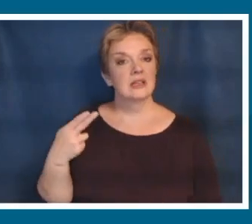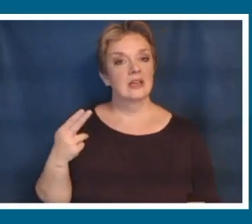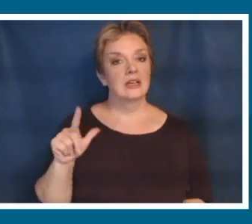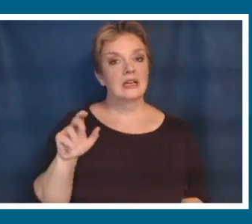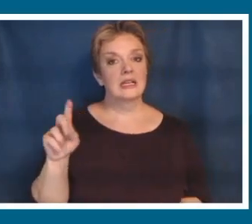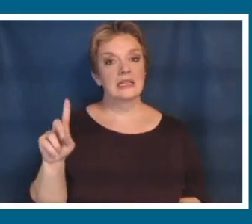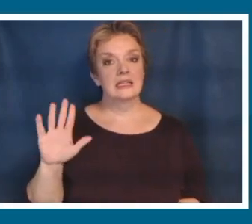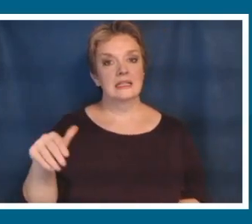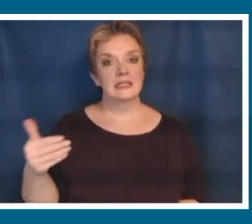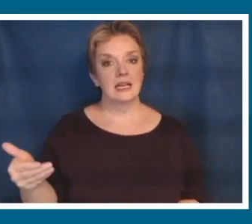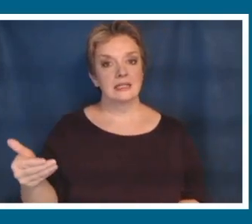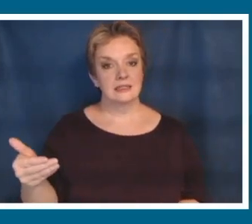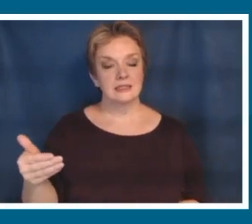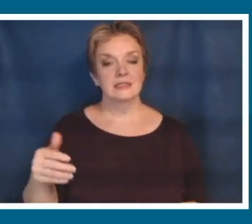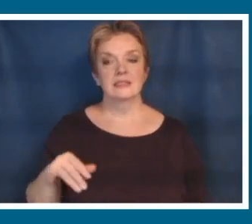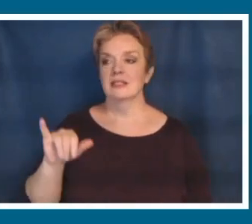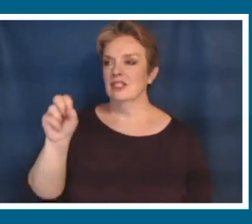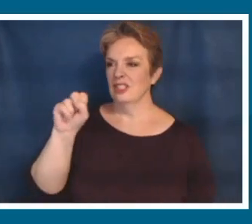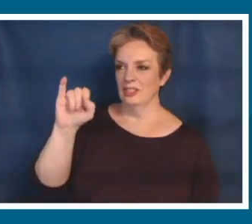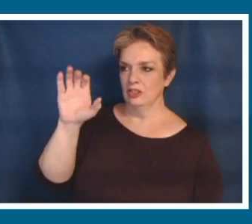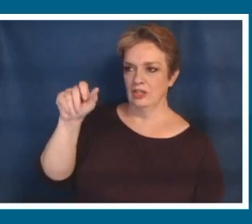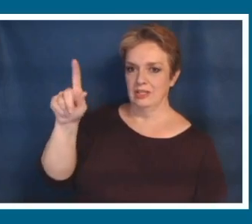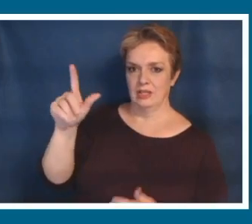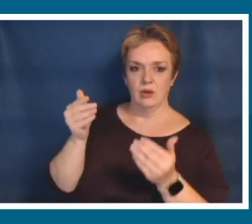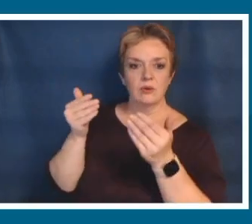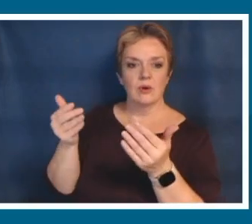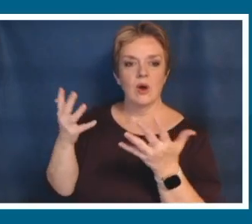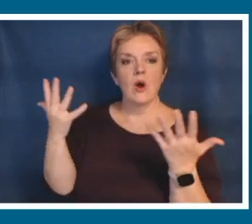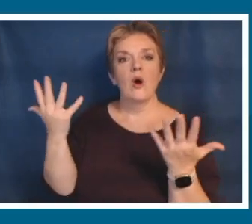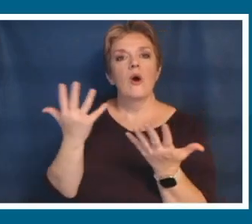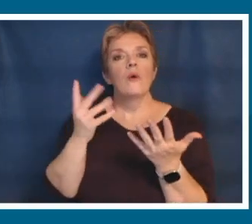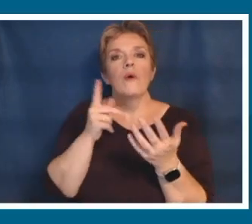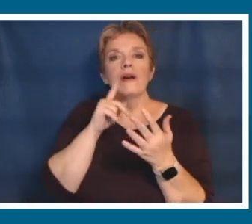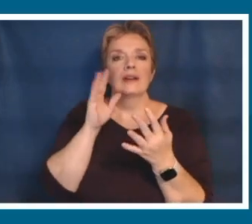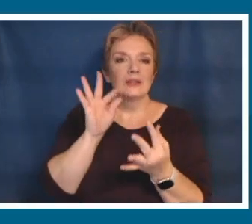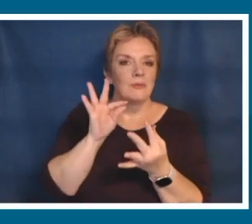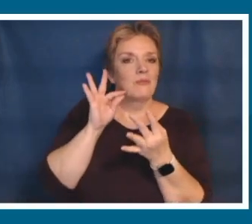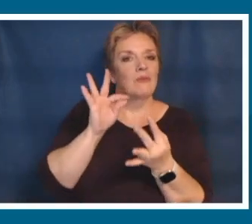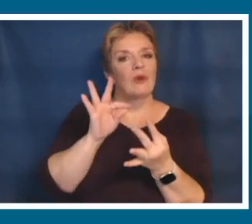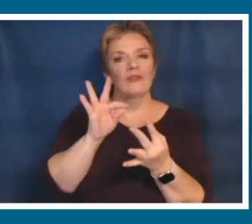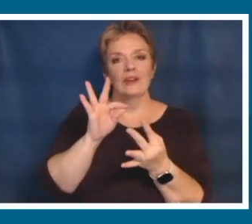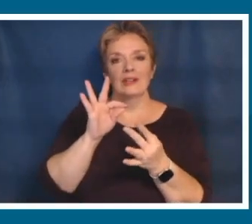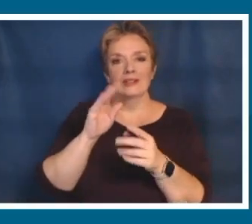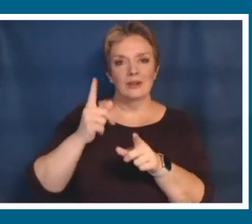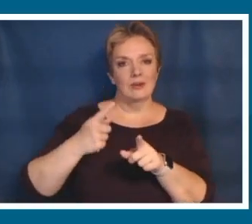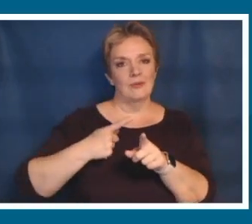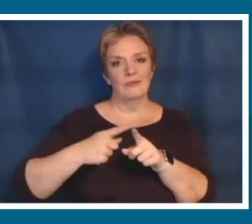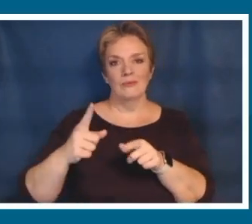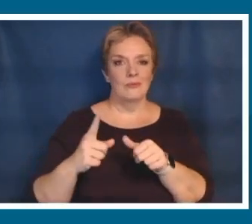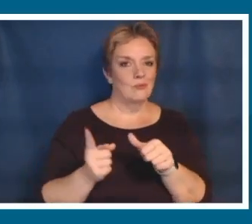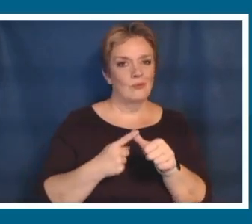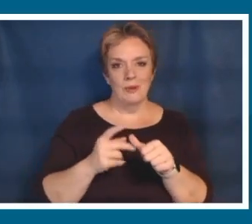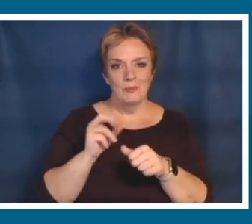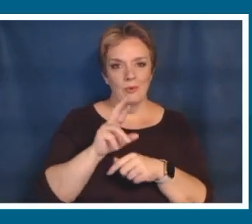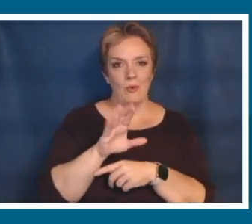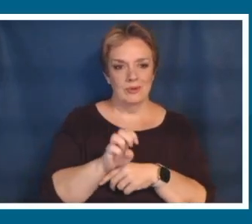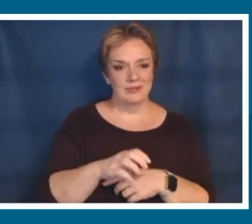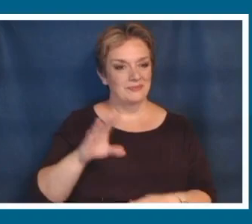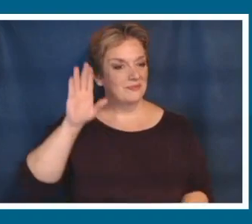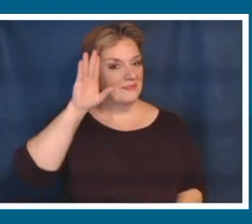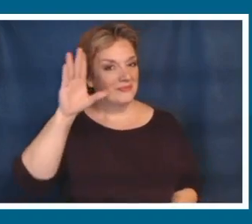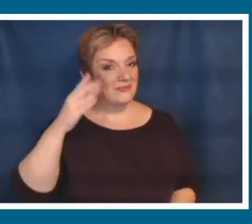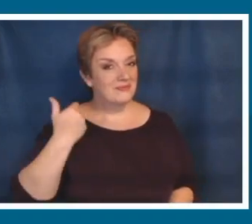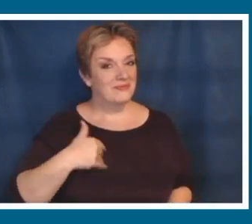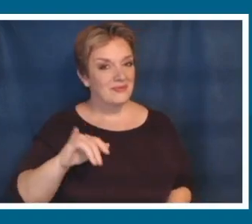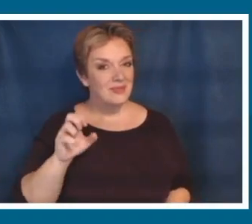next one. And Jessica, jump right in. What makes the perfect primary source combination? Hello, everyone. I'm Jessica Ellison. I'm calling in